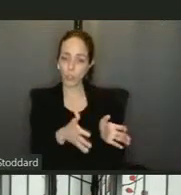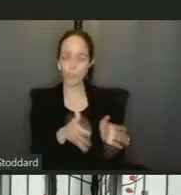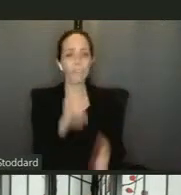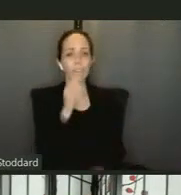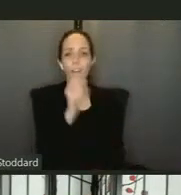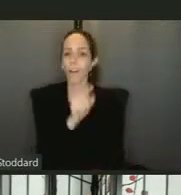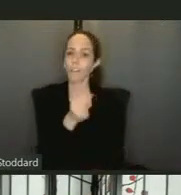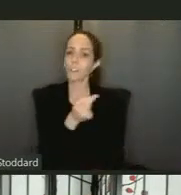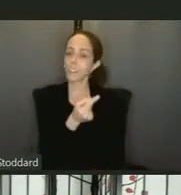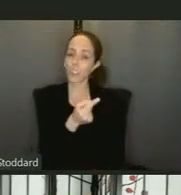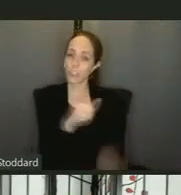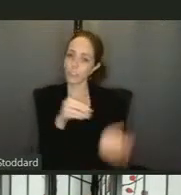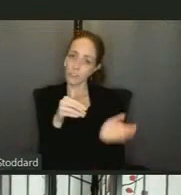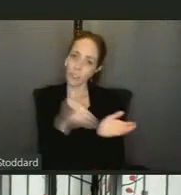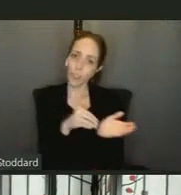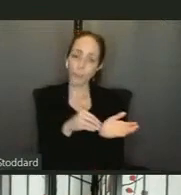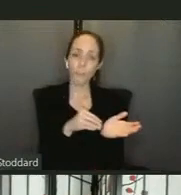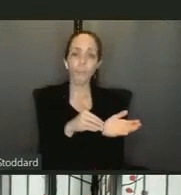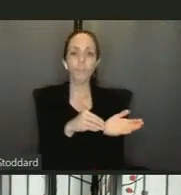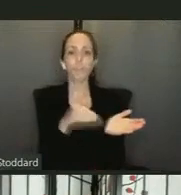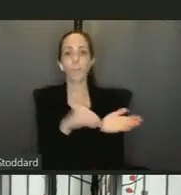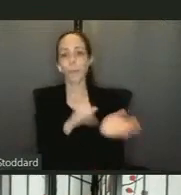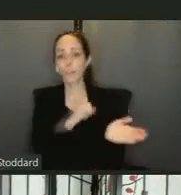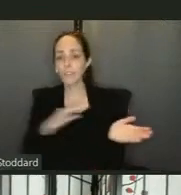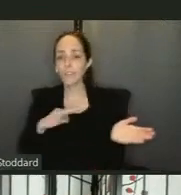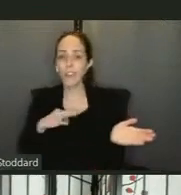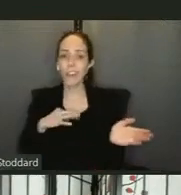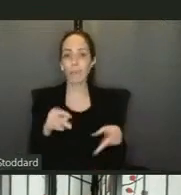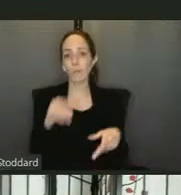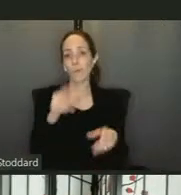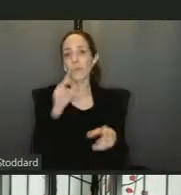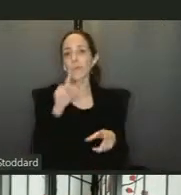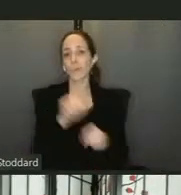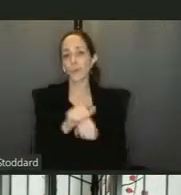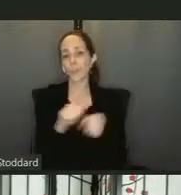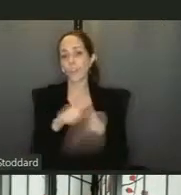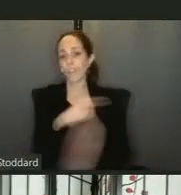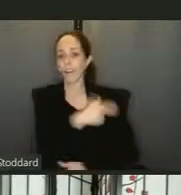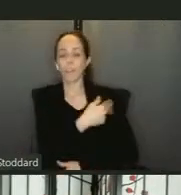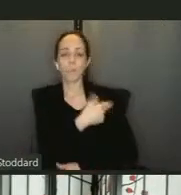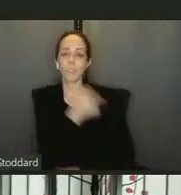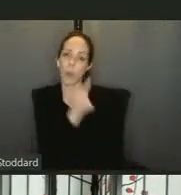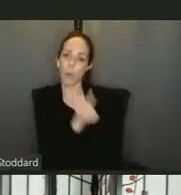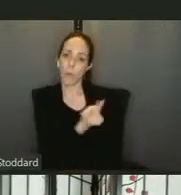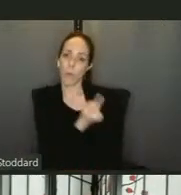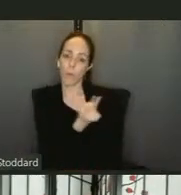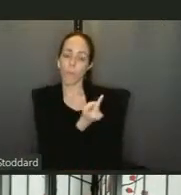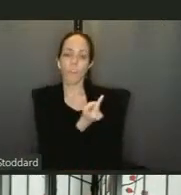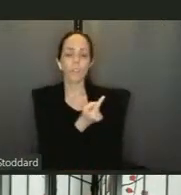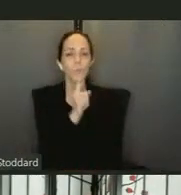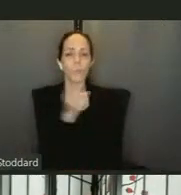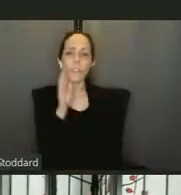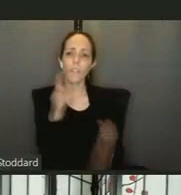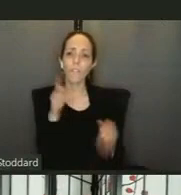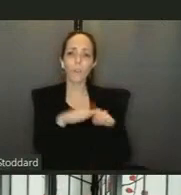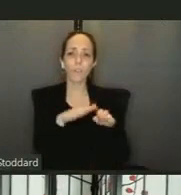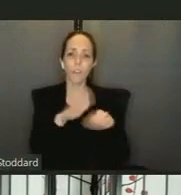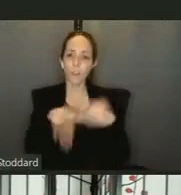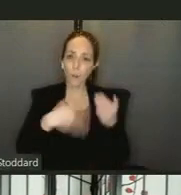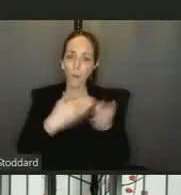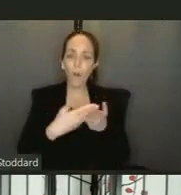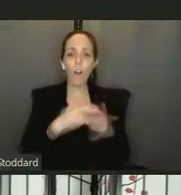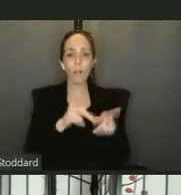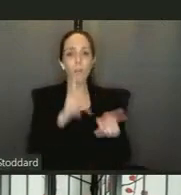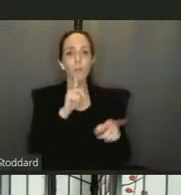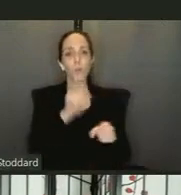just clinicians and folks in the hospital setting. So really looking at the whole body of folks that are working within